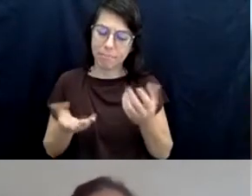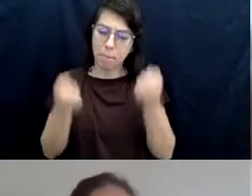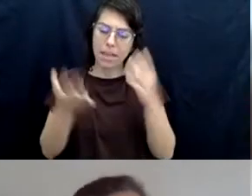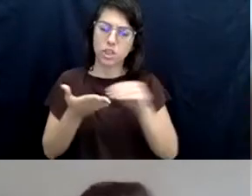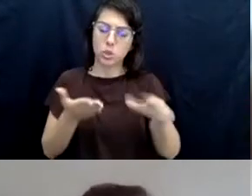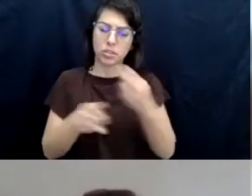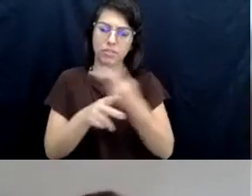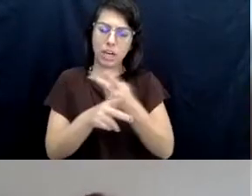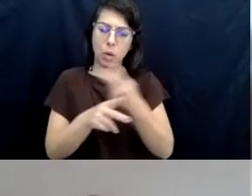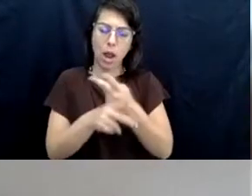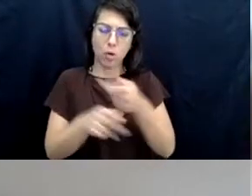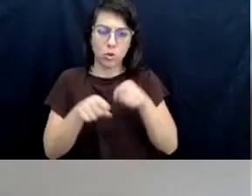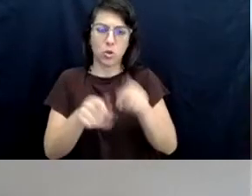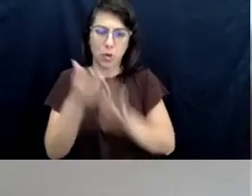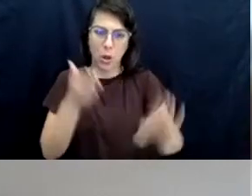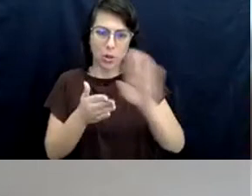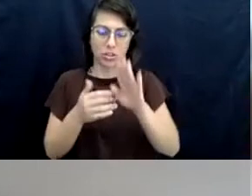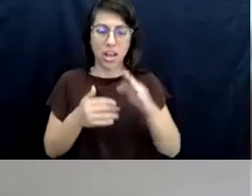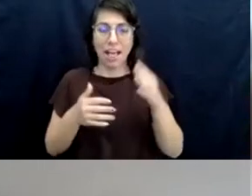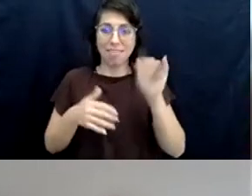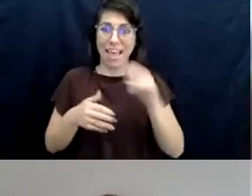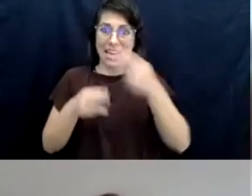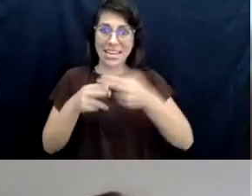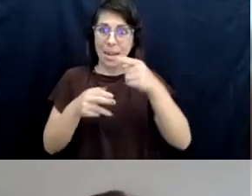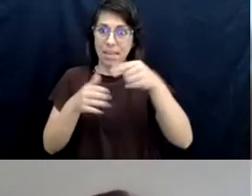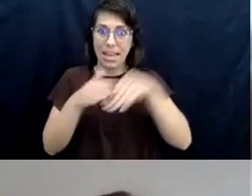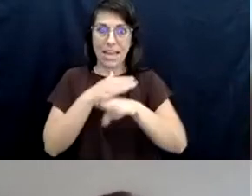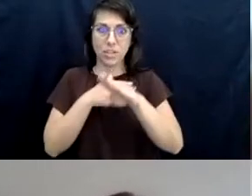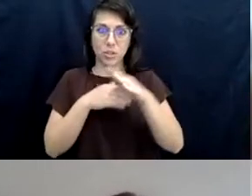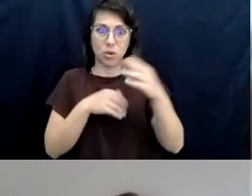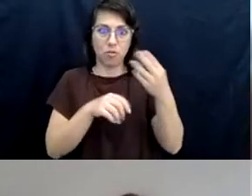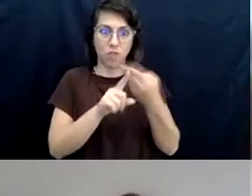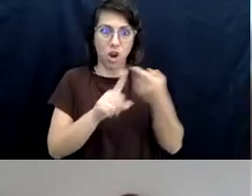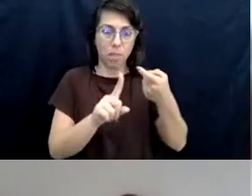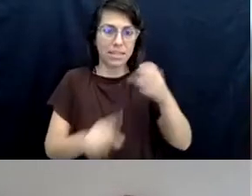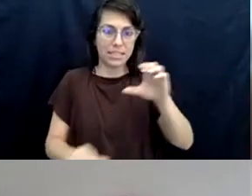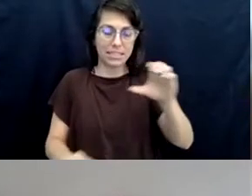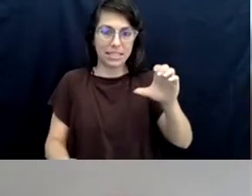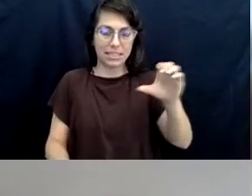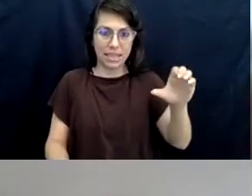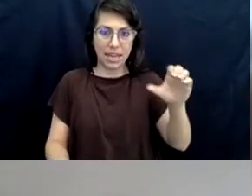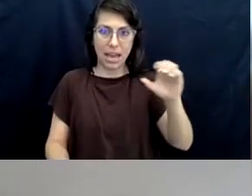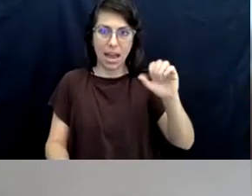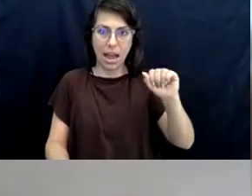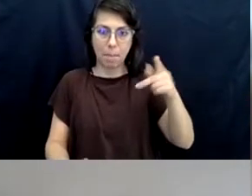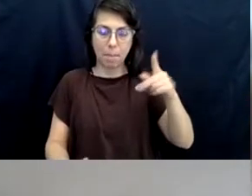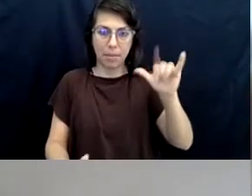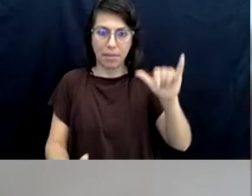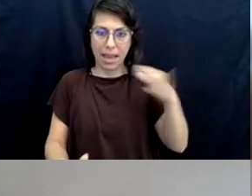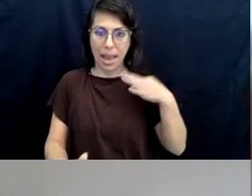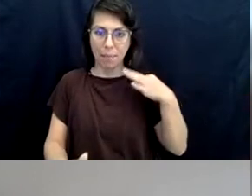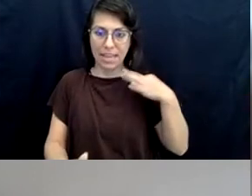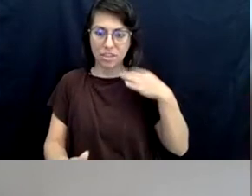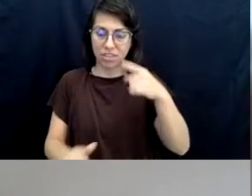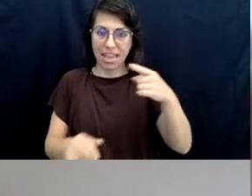name that they came into college with through their CCC Apply application may not be the same name that they identify with 6